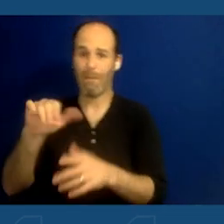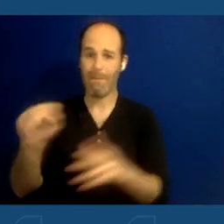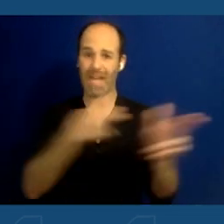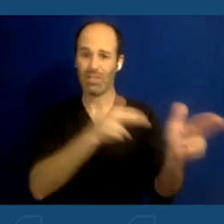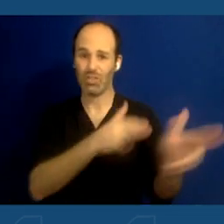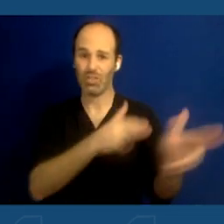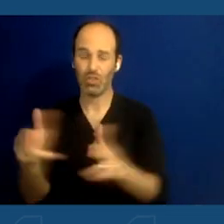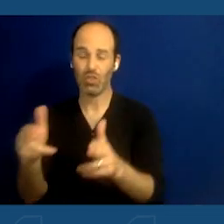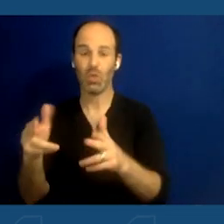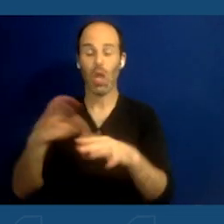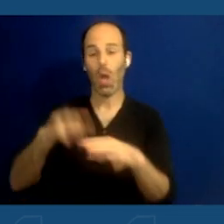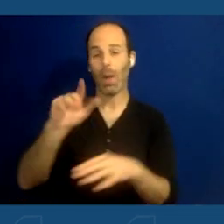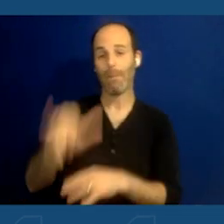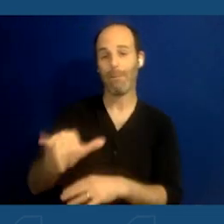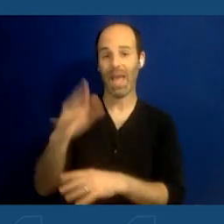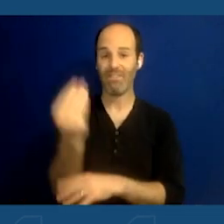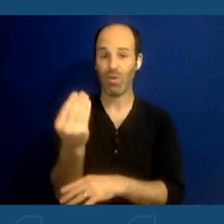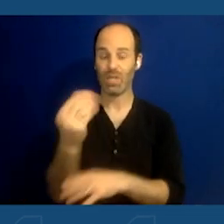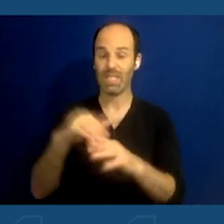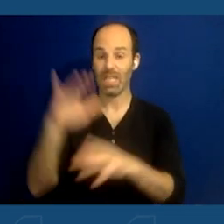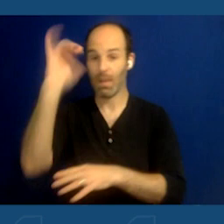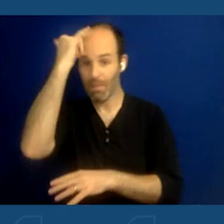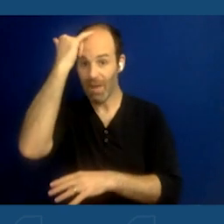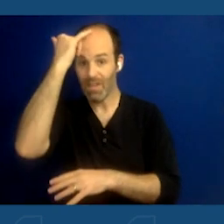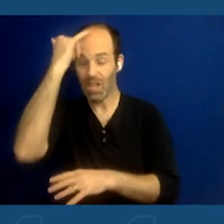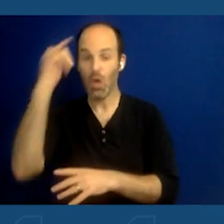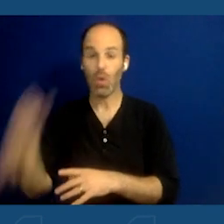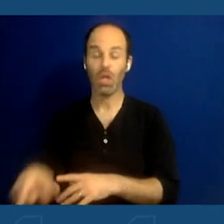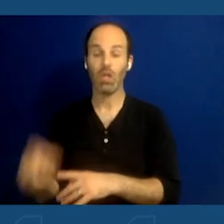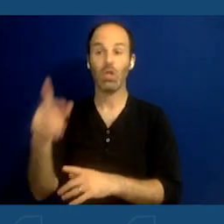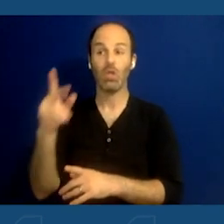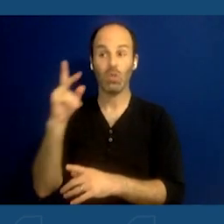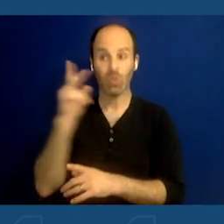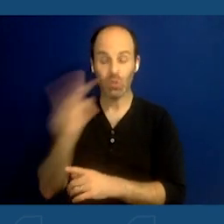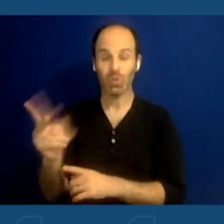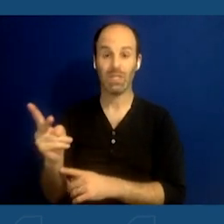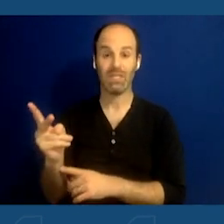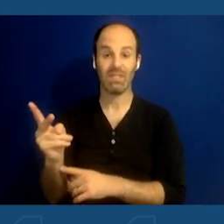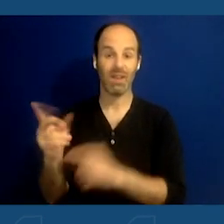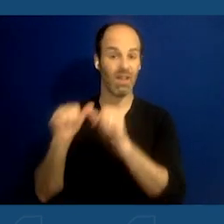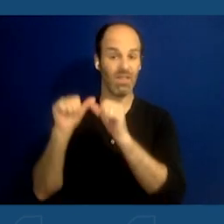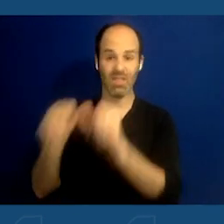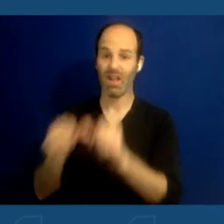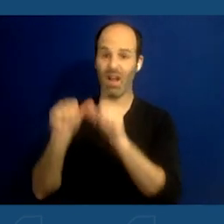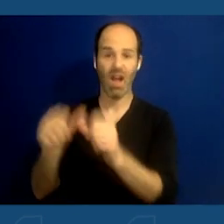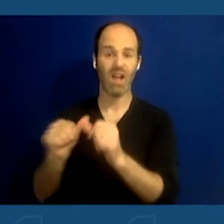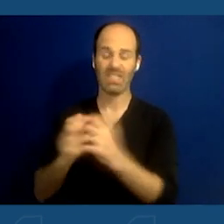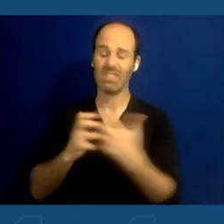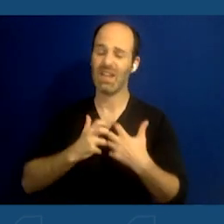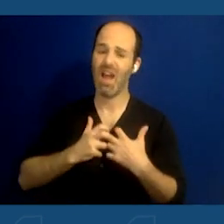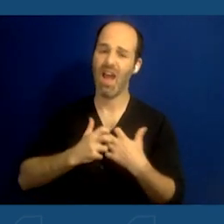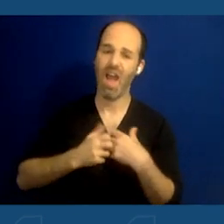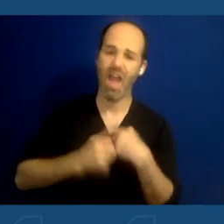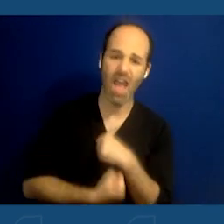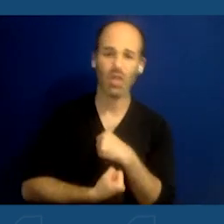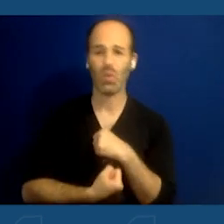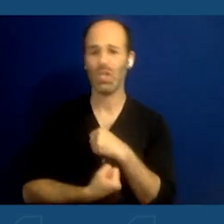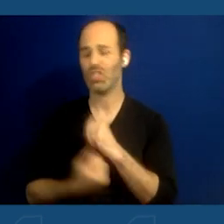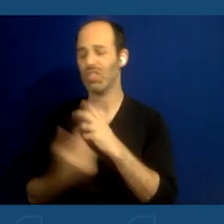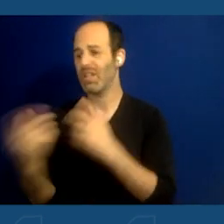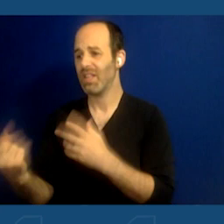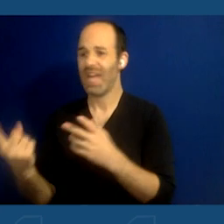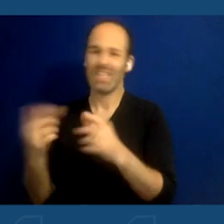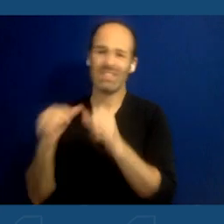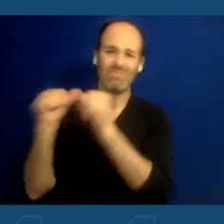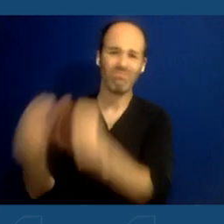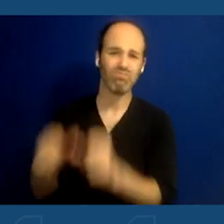14th in Buffalo, but also what you get, that constant anguish that penetrates the community as a